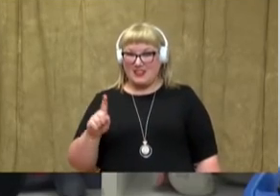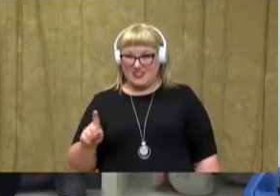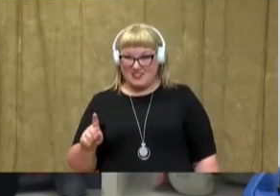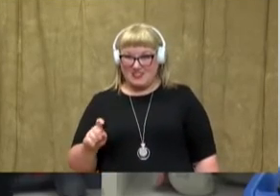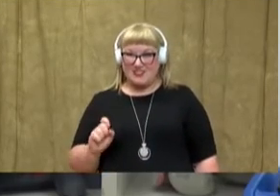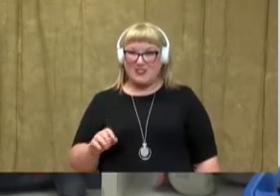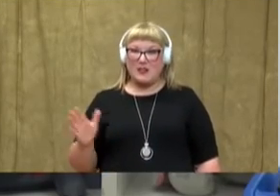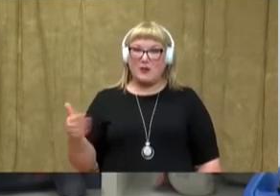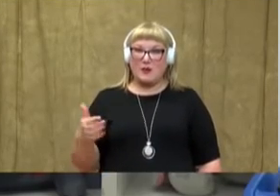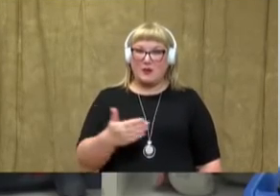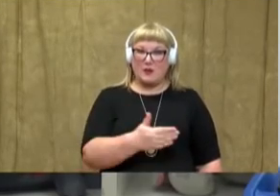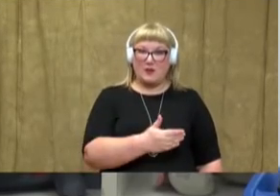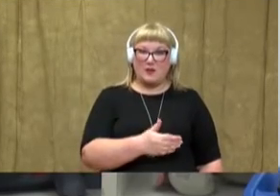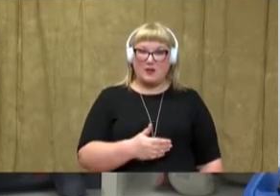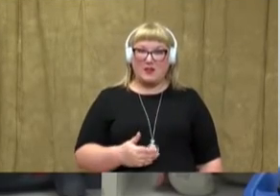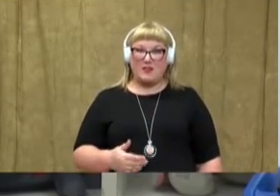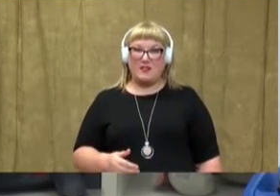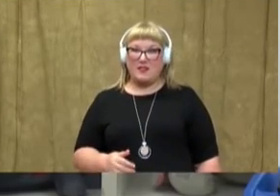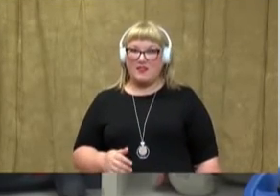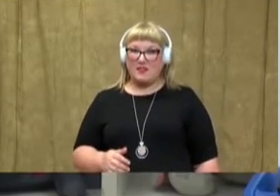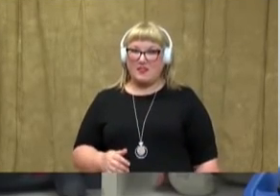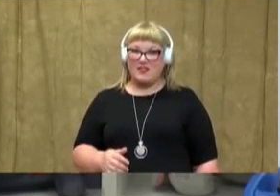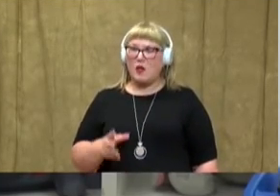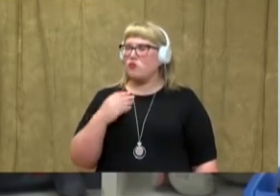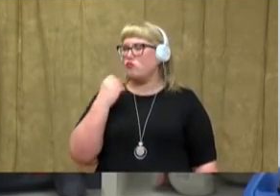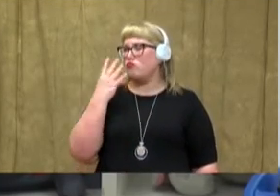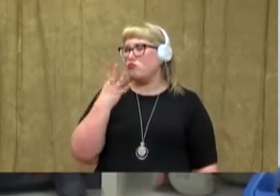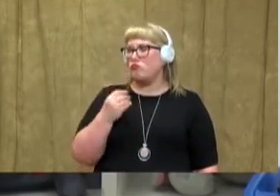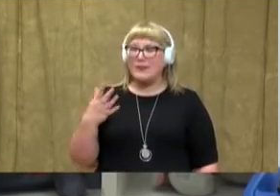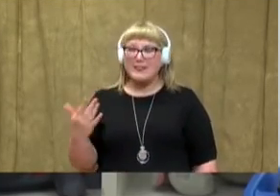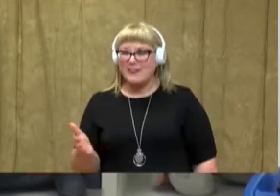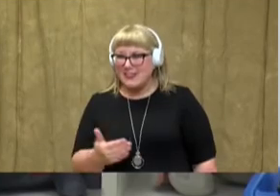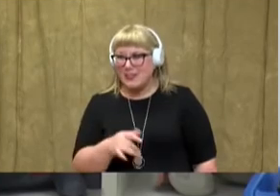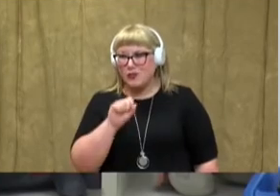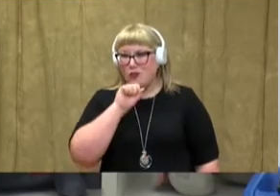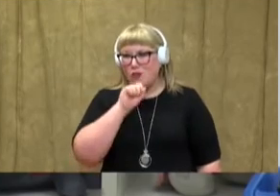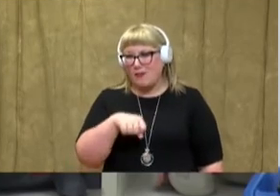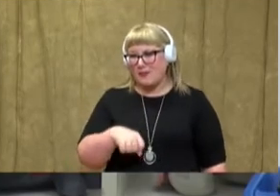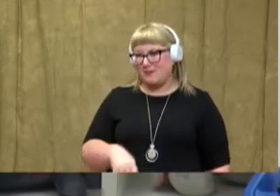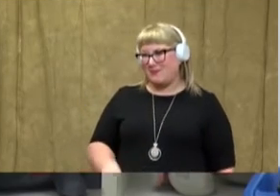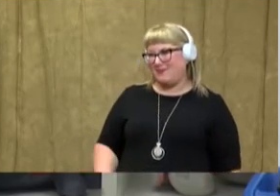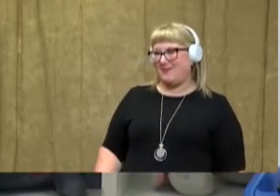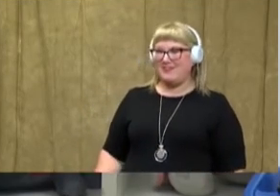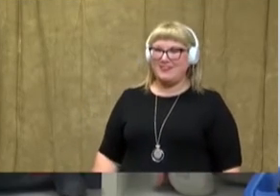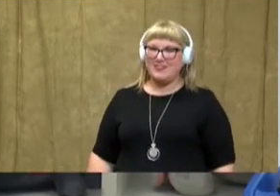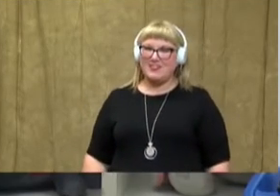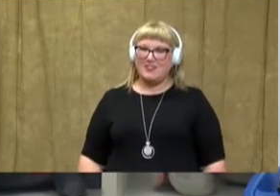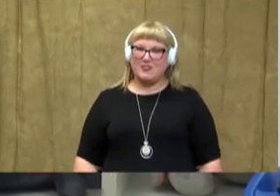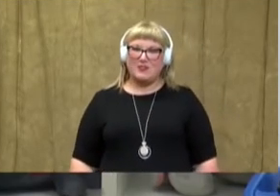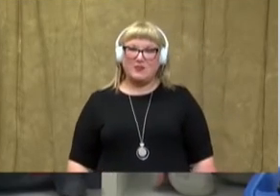azul. Qué lindo el pez. How pretty is the fish I love. Oh.